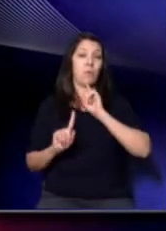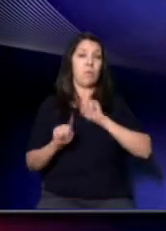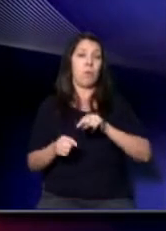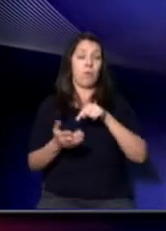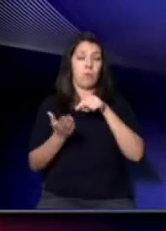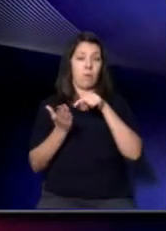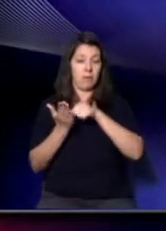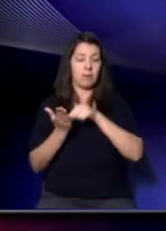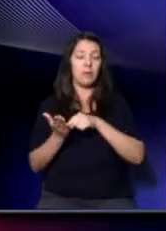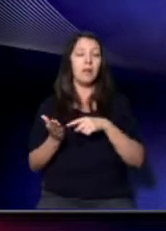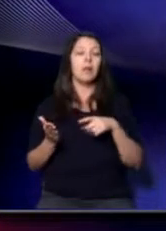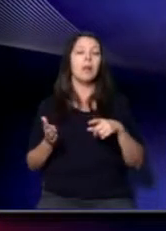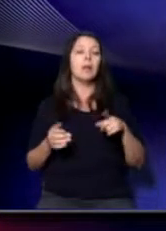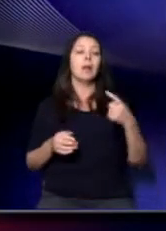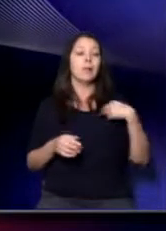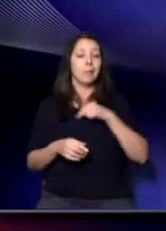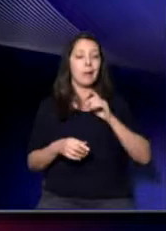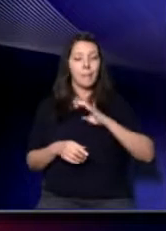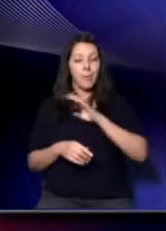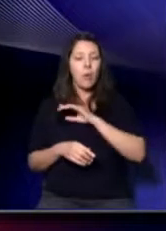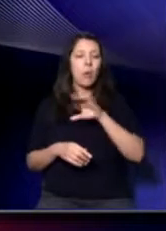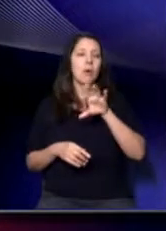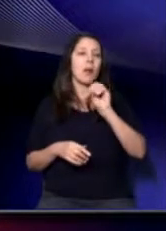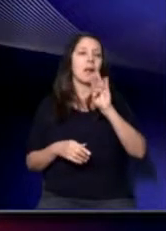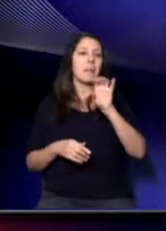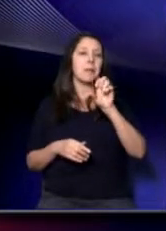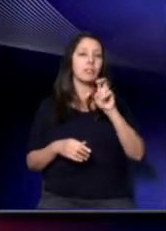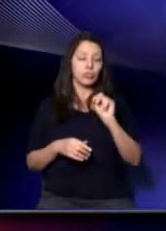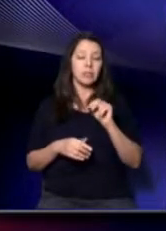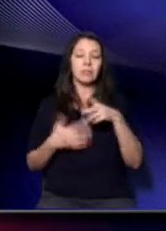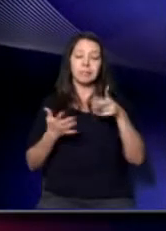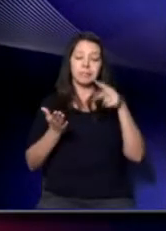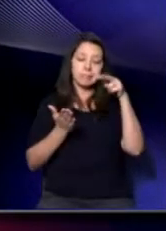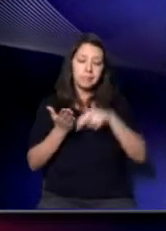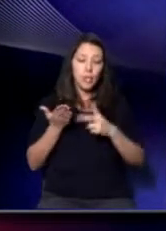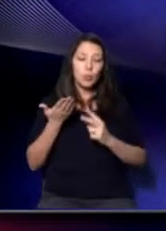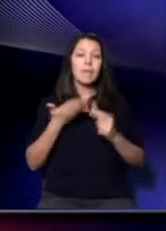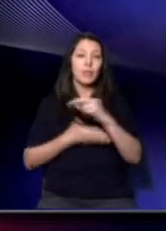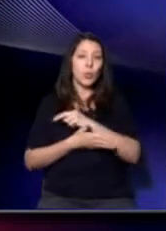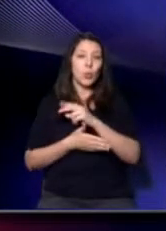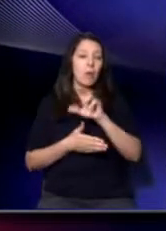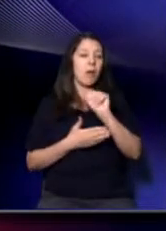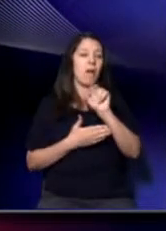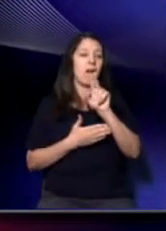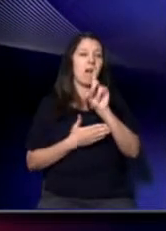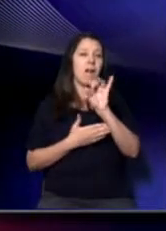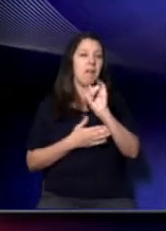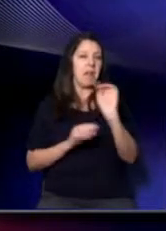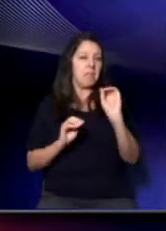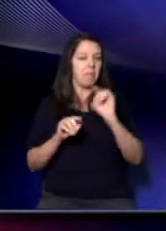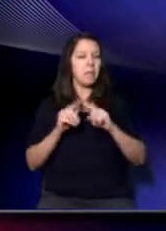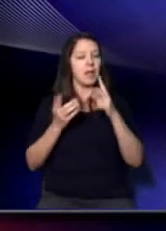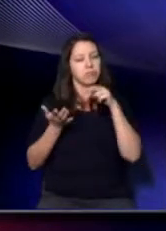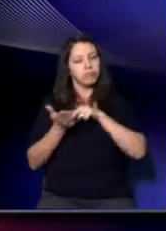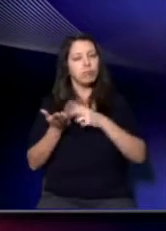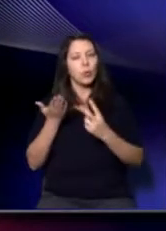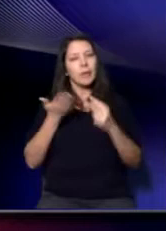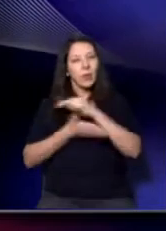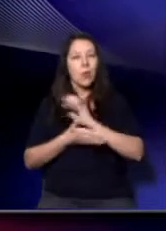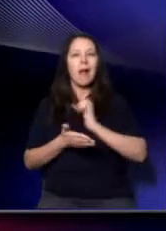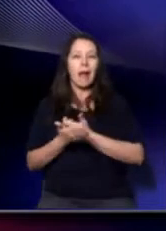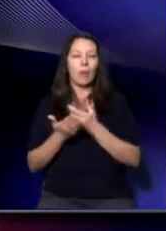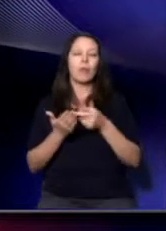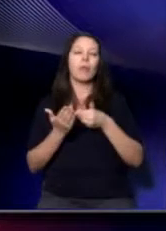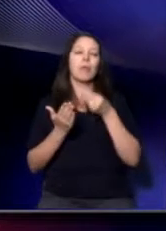all boards and commissions, we were reviewed. It was a review. It wasn't actually an audit. It was a review of our board reimbursements and what have